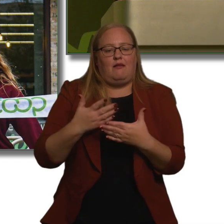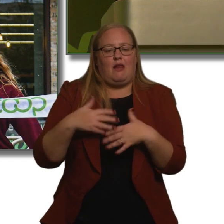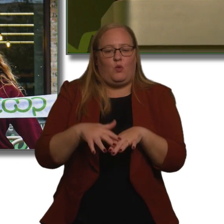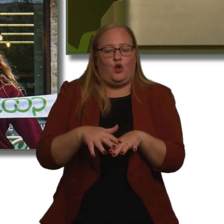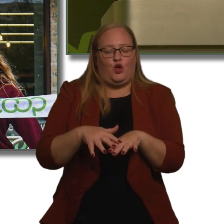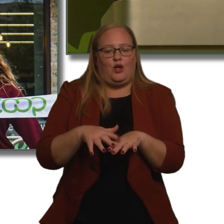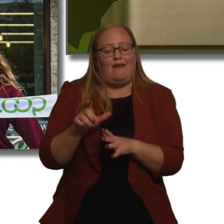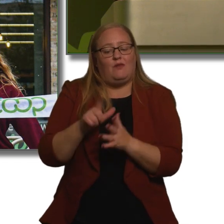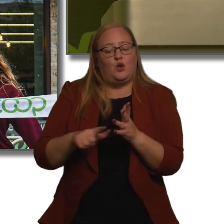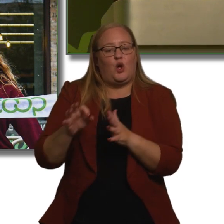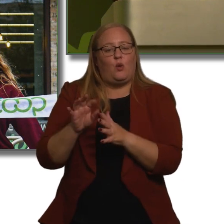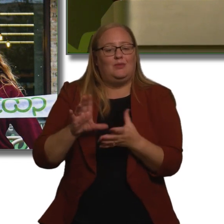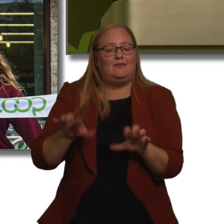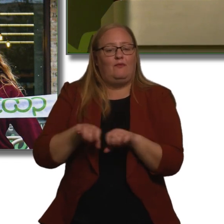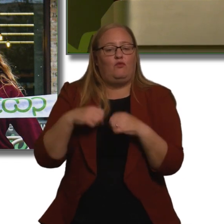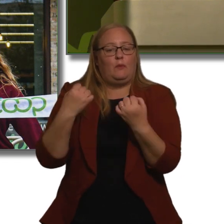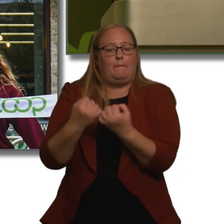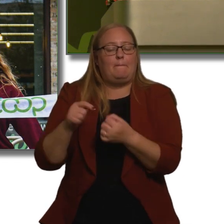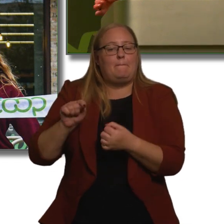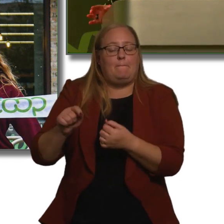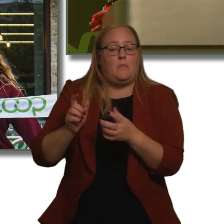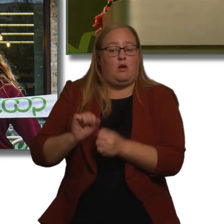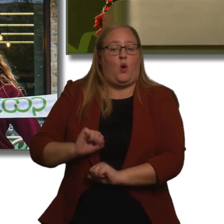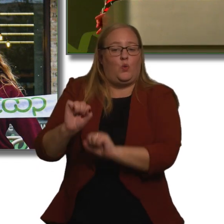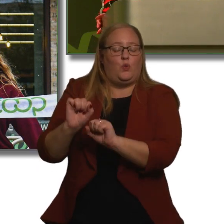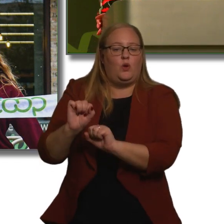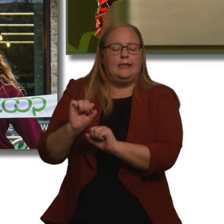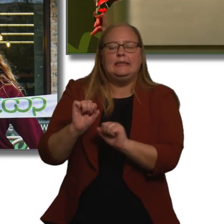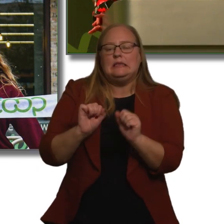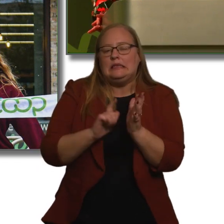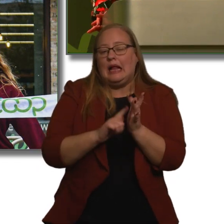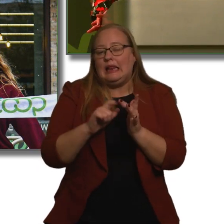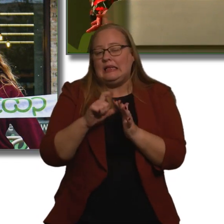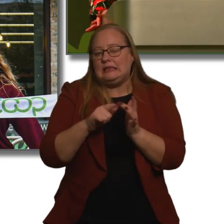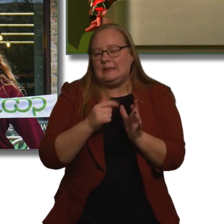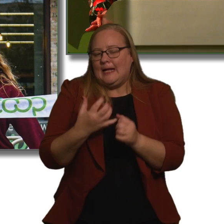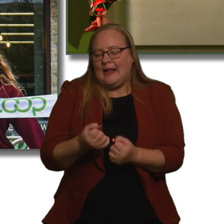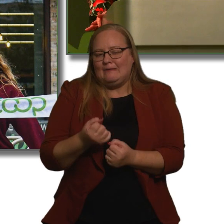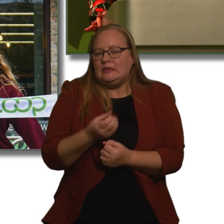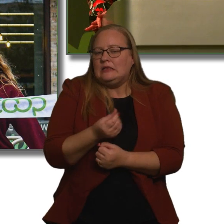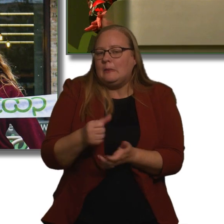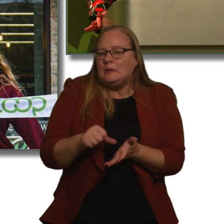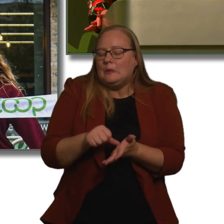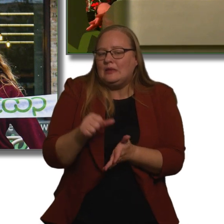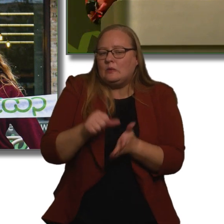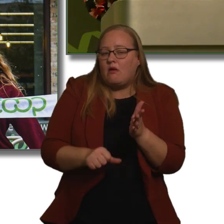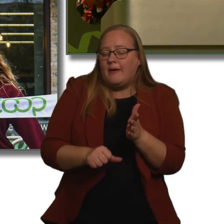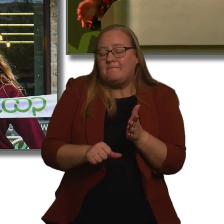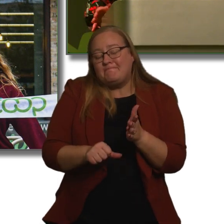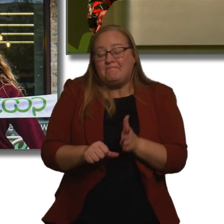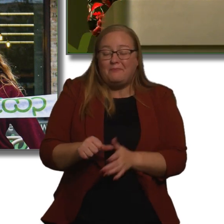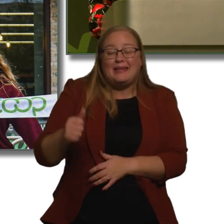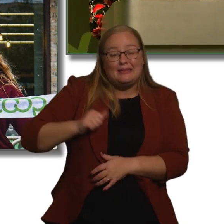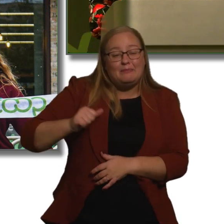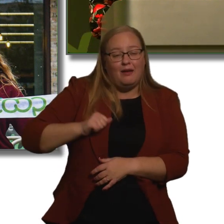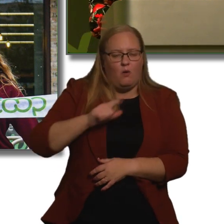Group, but it's a network that has encountered some teething problems that were quite predictable with this